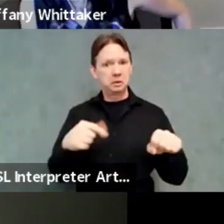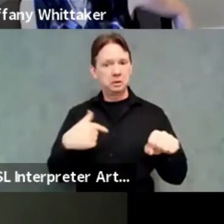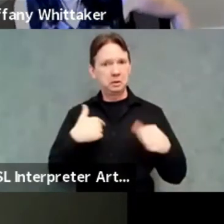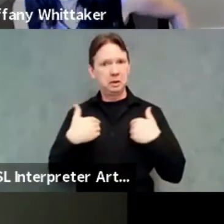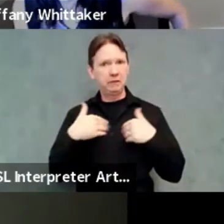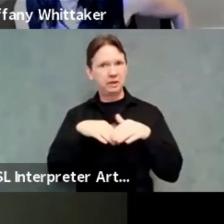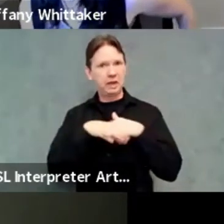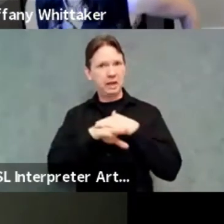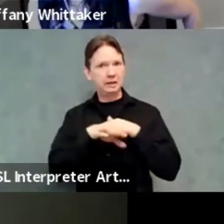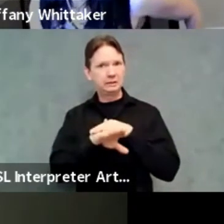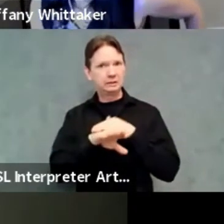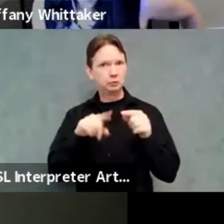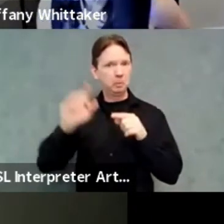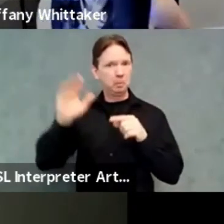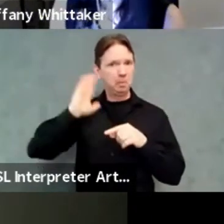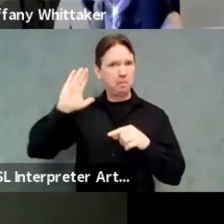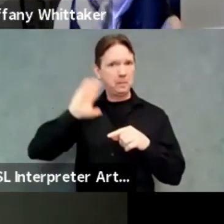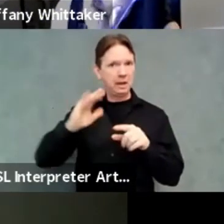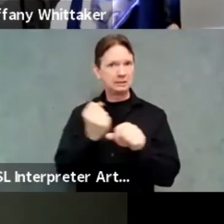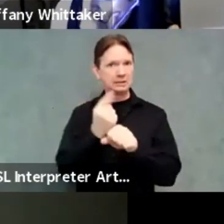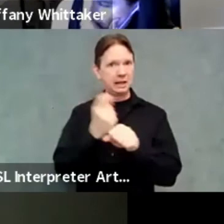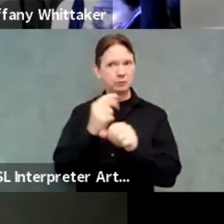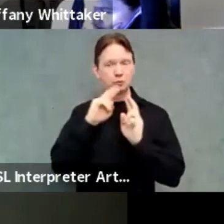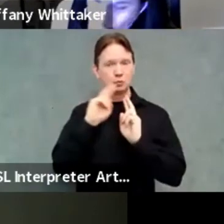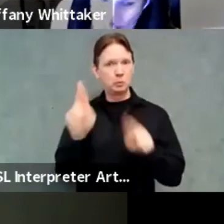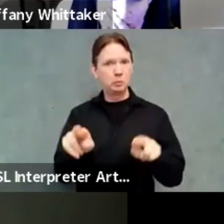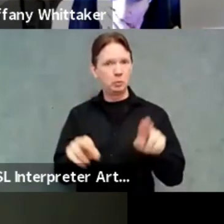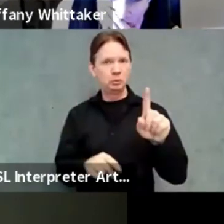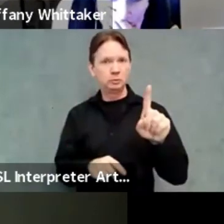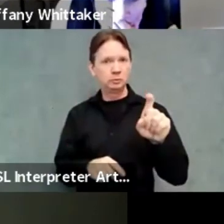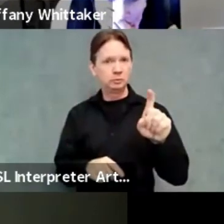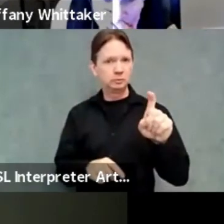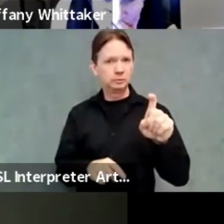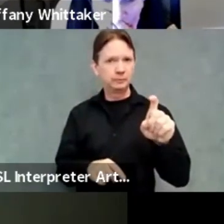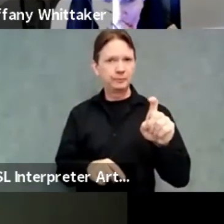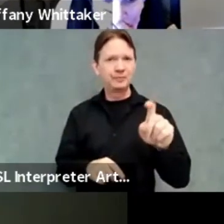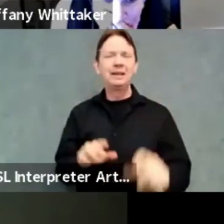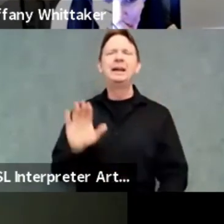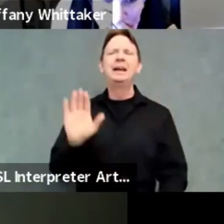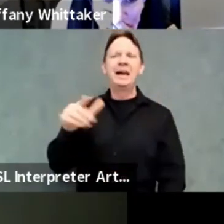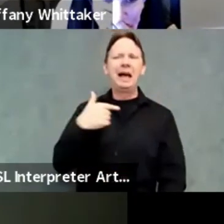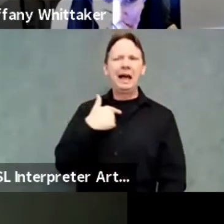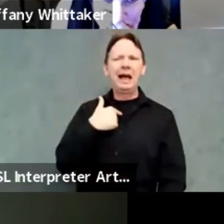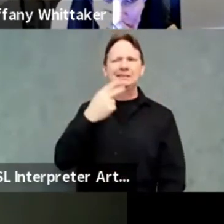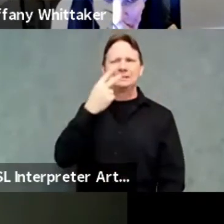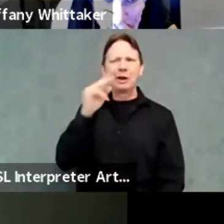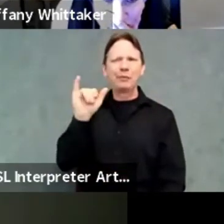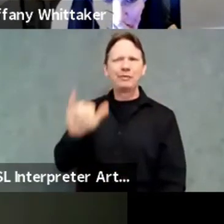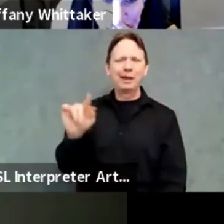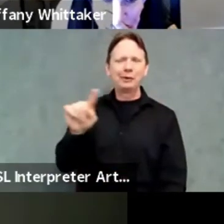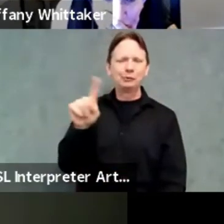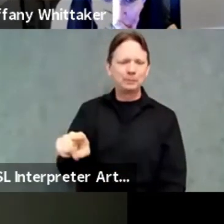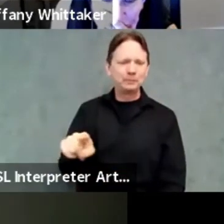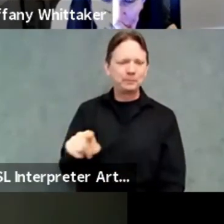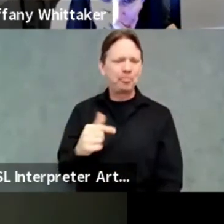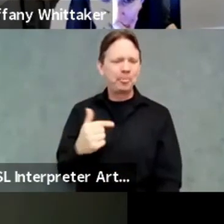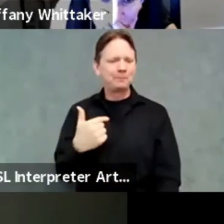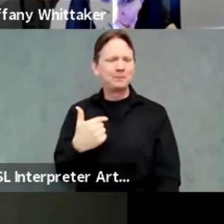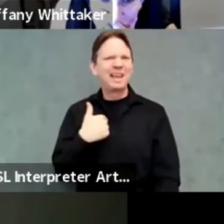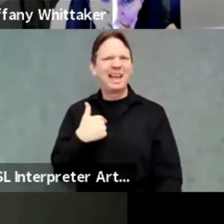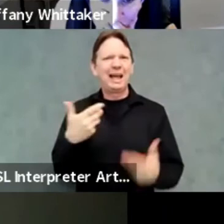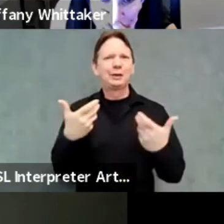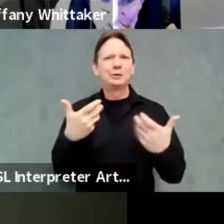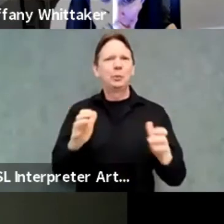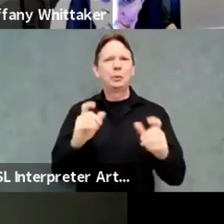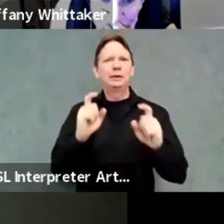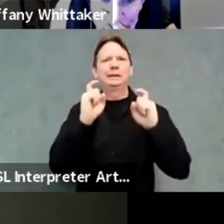that question pop up in the chat, and I'm going to see what I can do. I want to give you a link to last year's report, because I know for certainty many